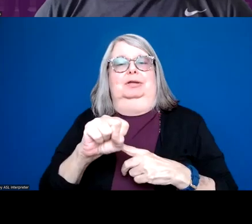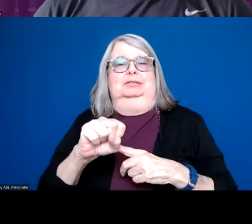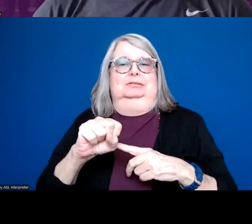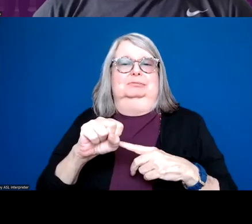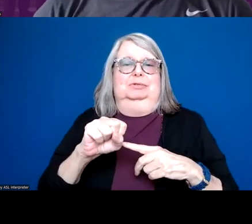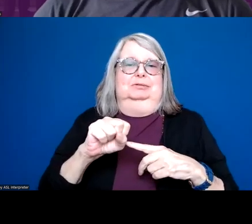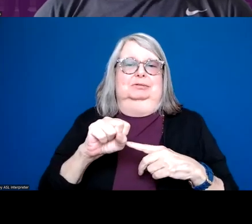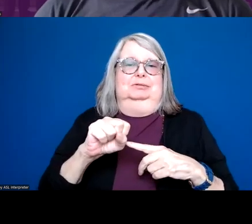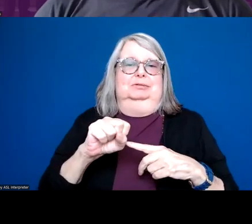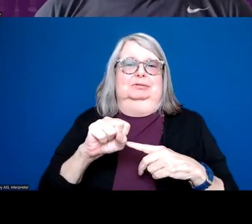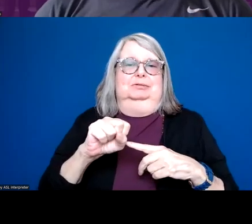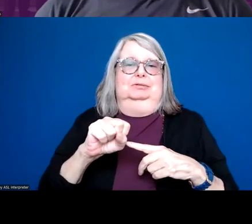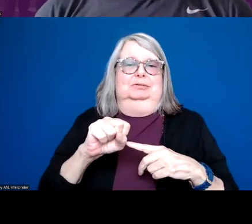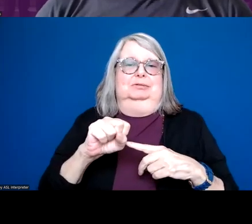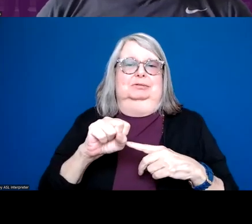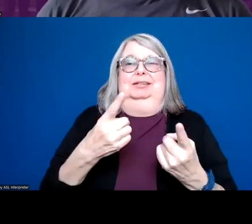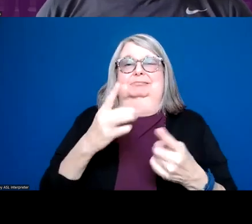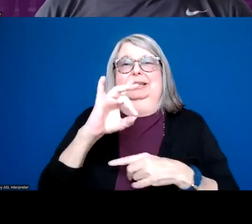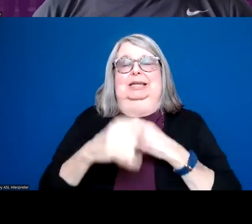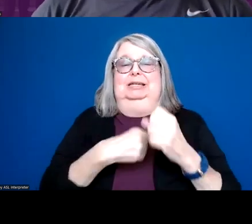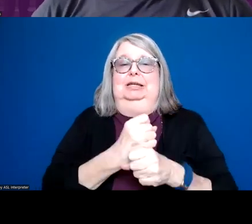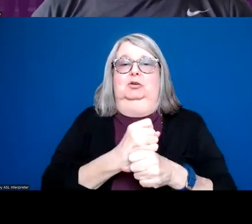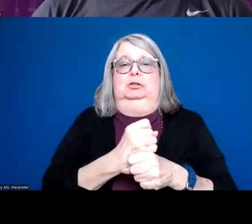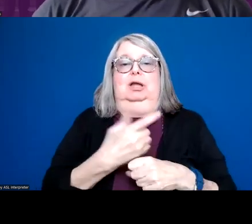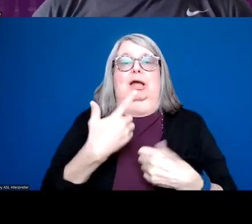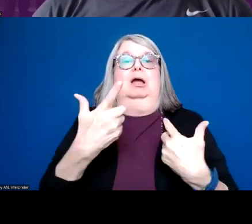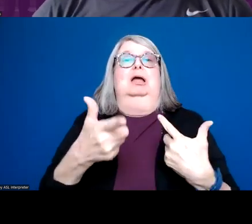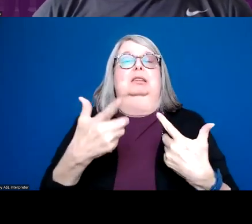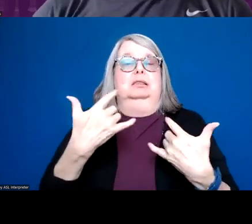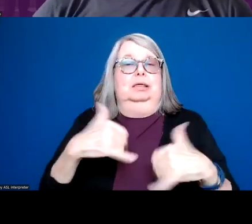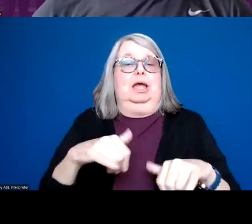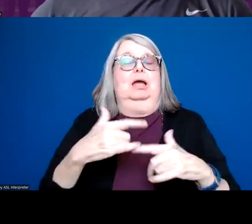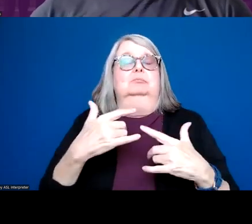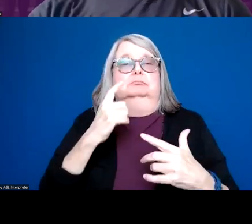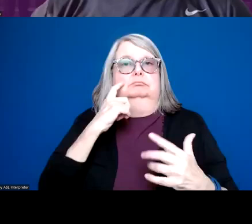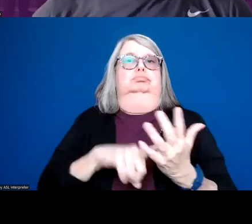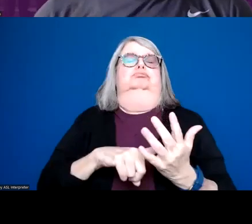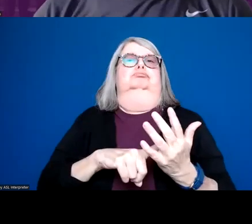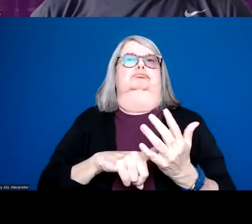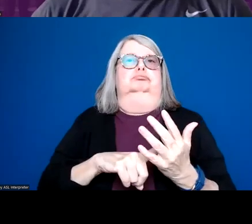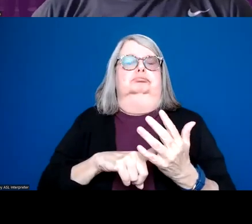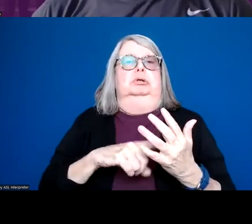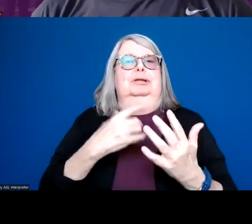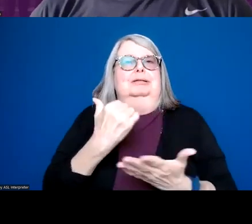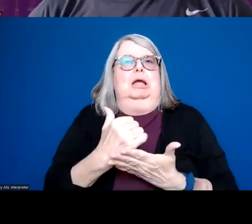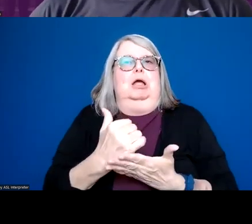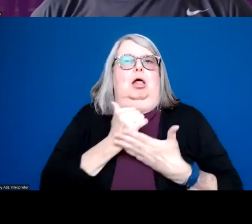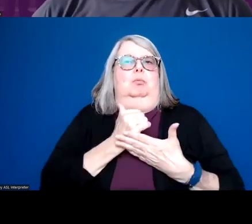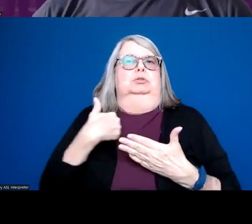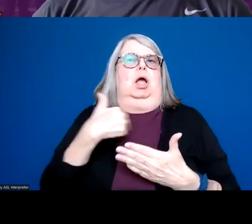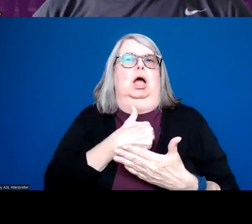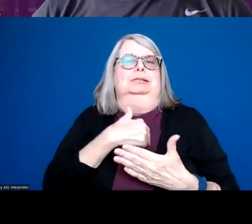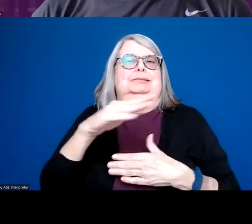the last 8 years now, this was an enormous factor that caught our attention because now it is helping us introduce our